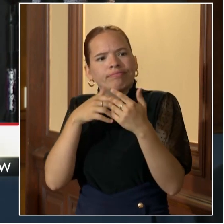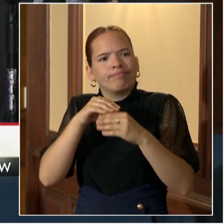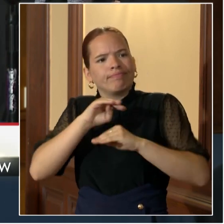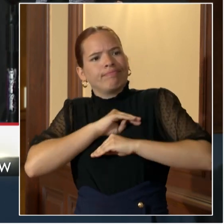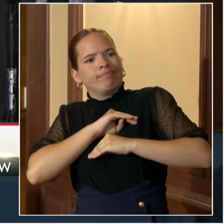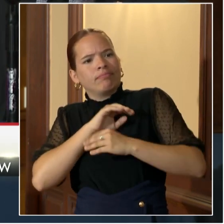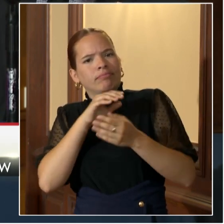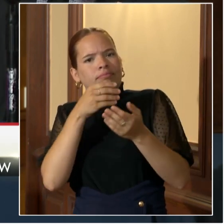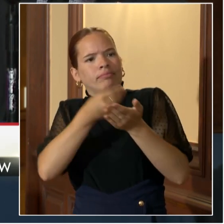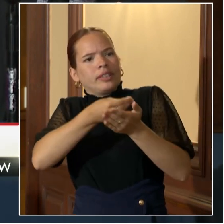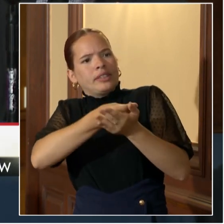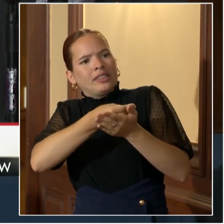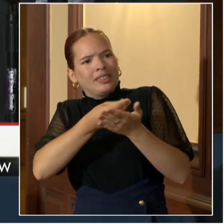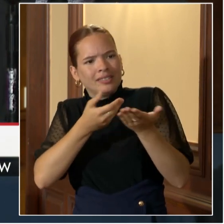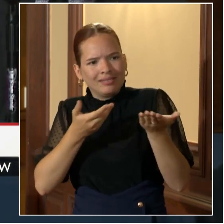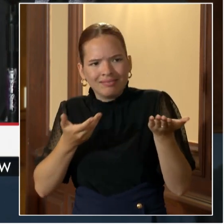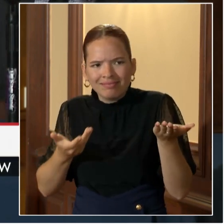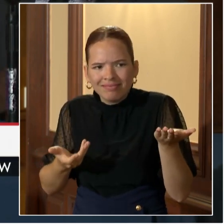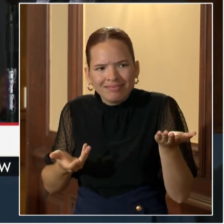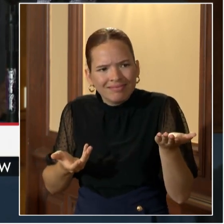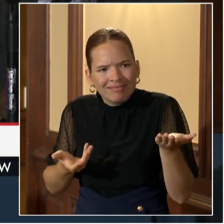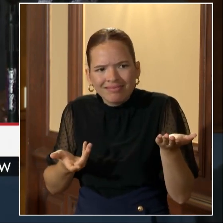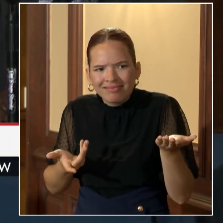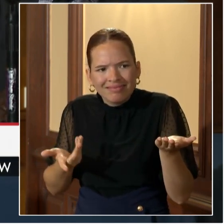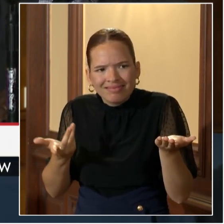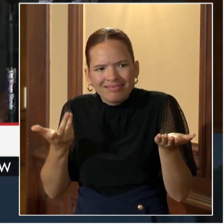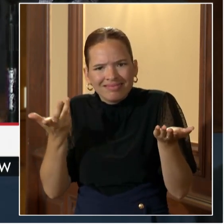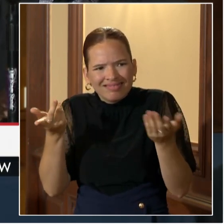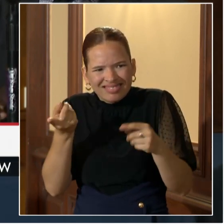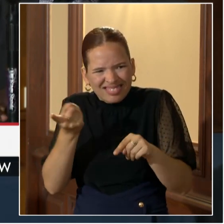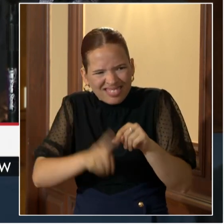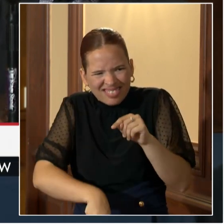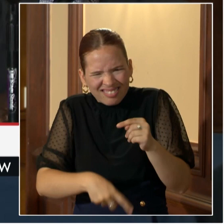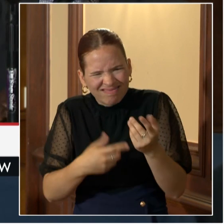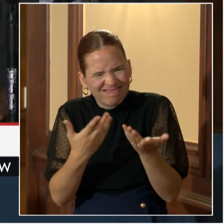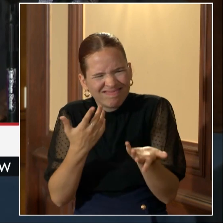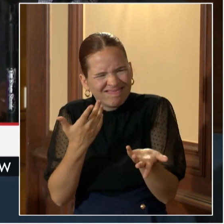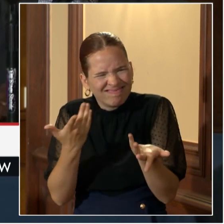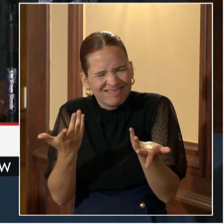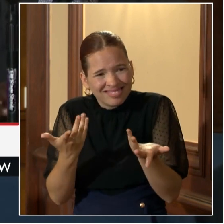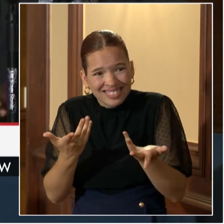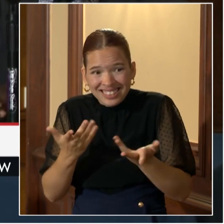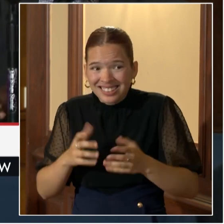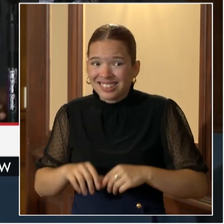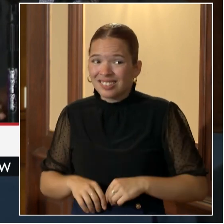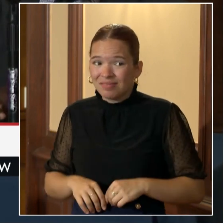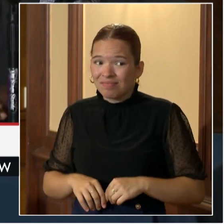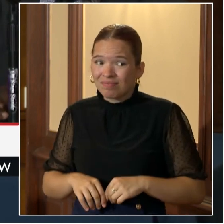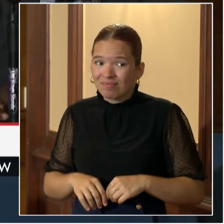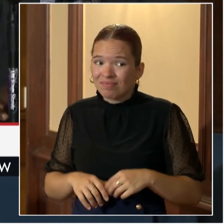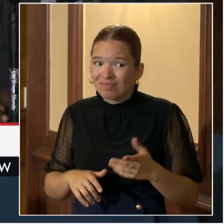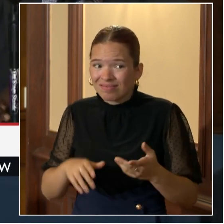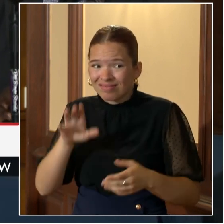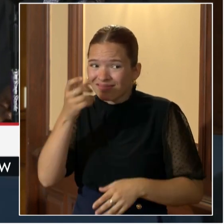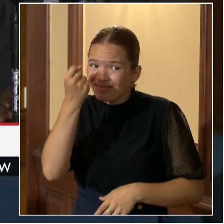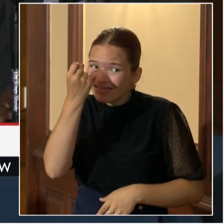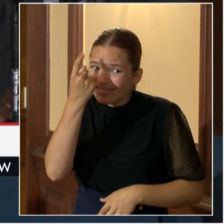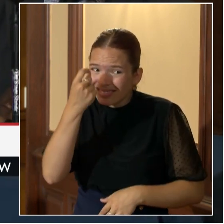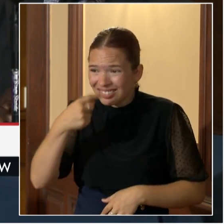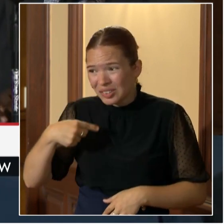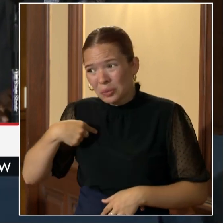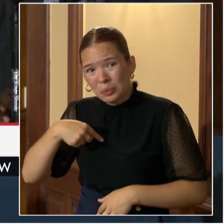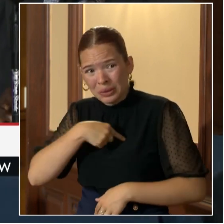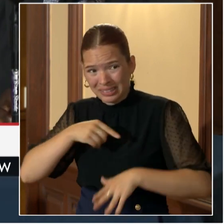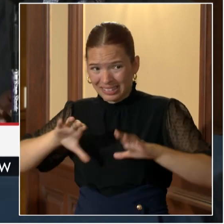the first people in the history of the United States, 220 years, to be taken out of the